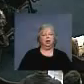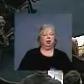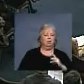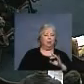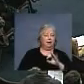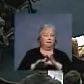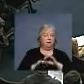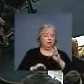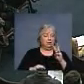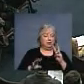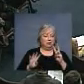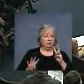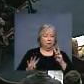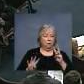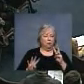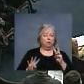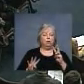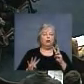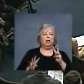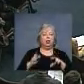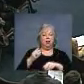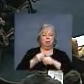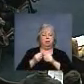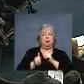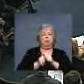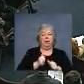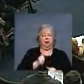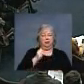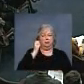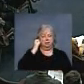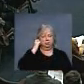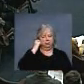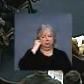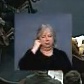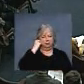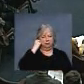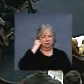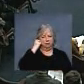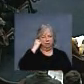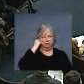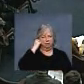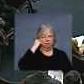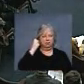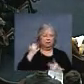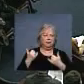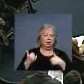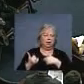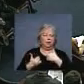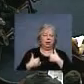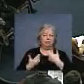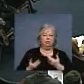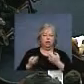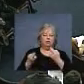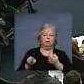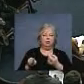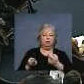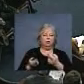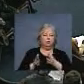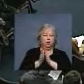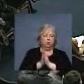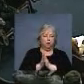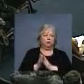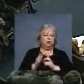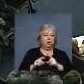vote of 6-4, the amendment has passed. So we now have a resolution